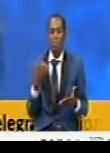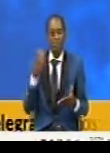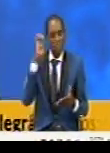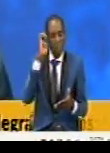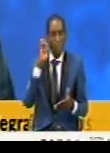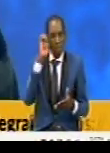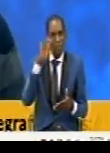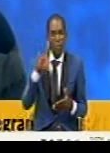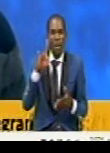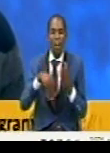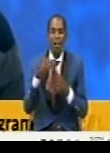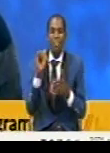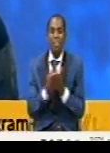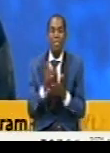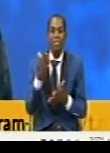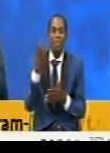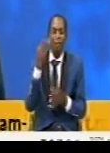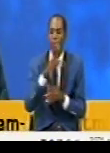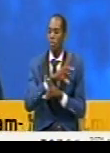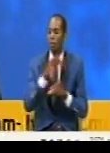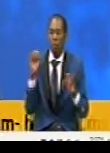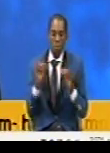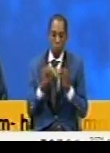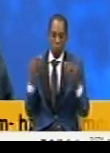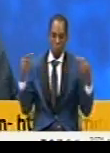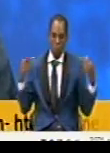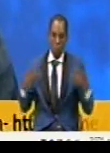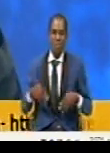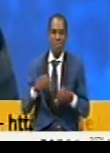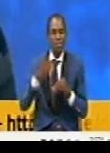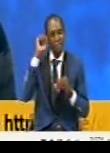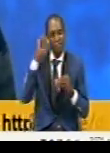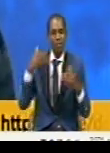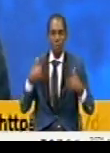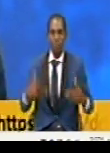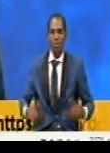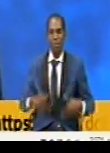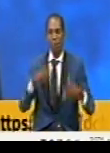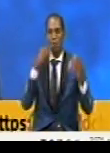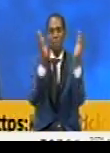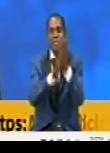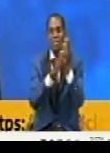before I reached gates yesterday, I discovered that there was no pain anymore in my body.